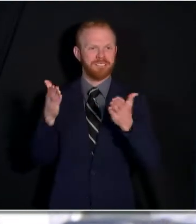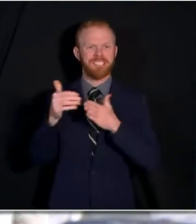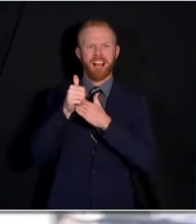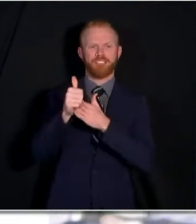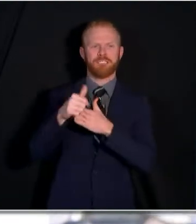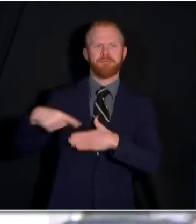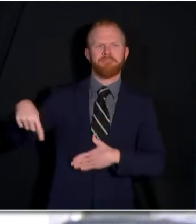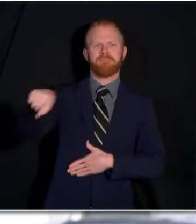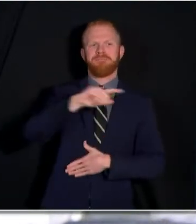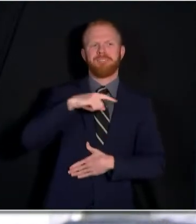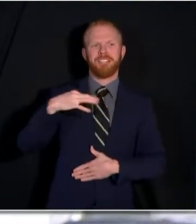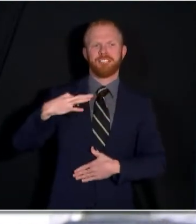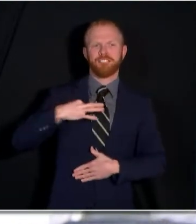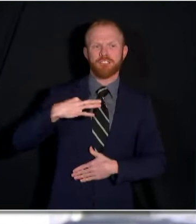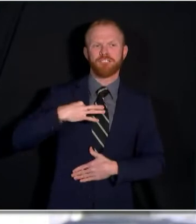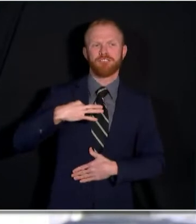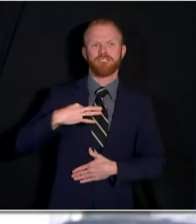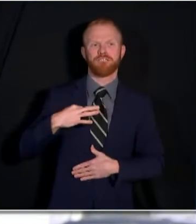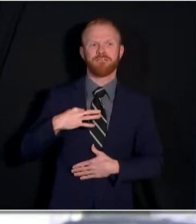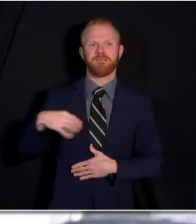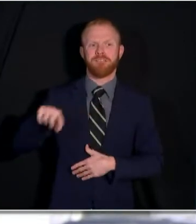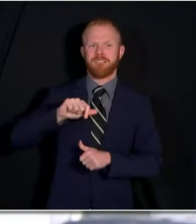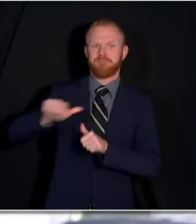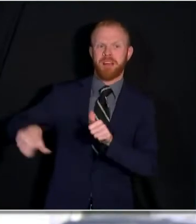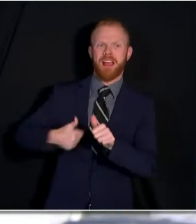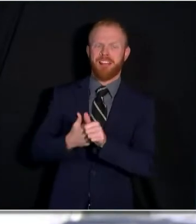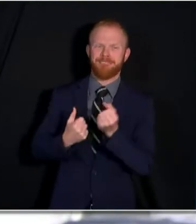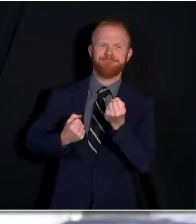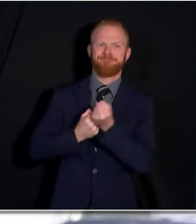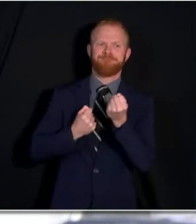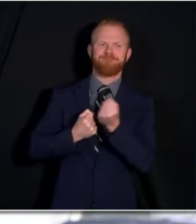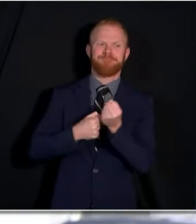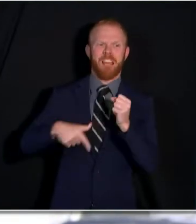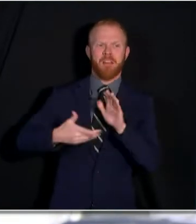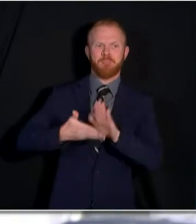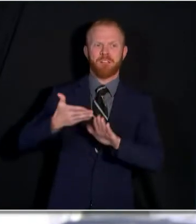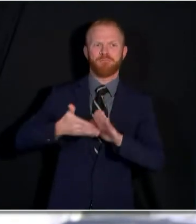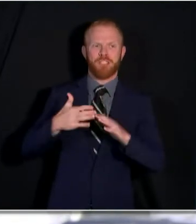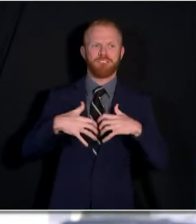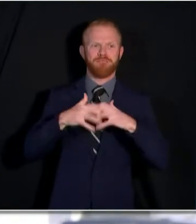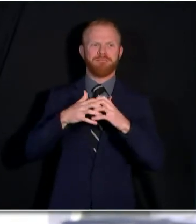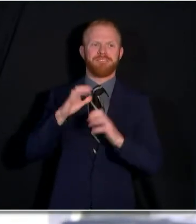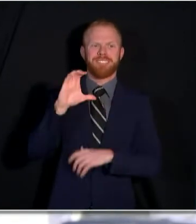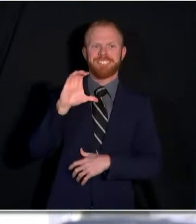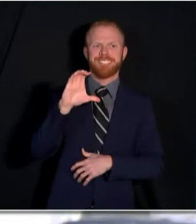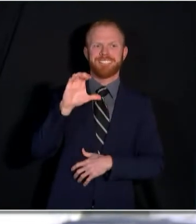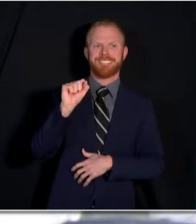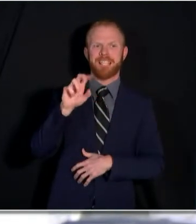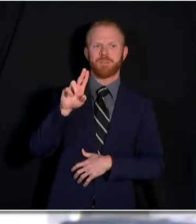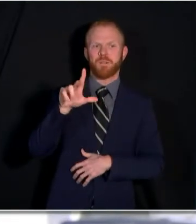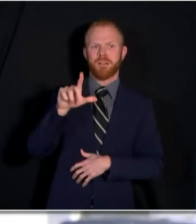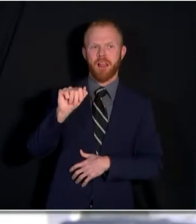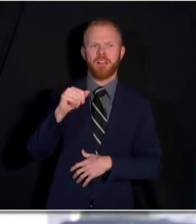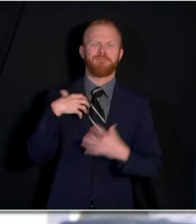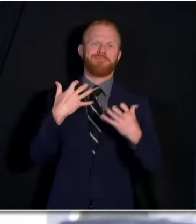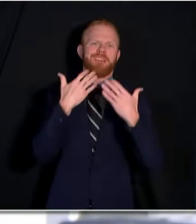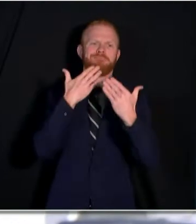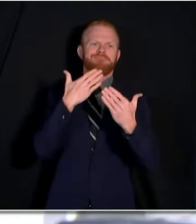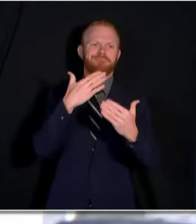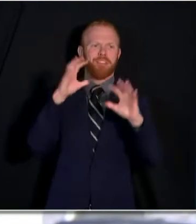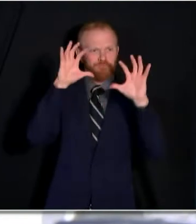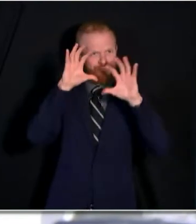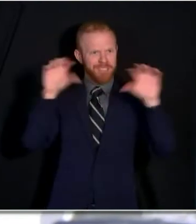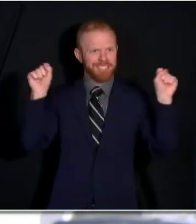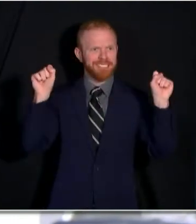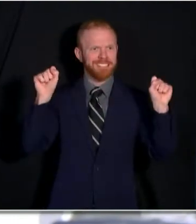volunteer that's behind the scenes helping support this operation at Cal State LA. I want to thank the President